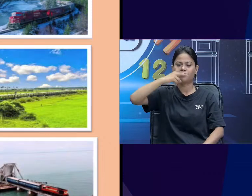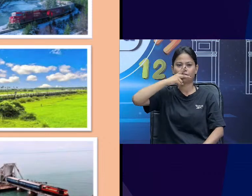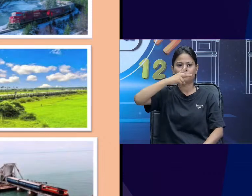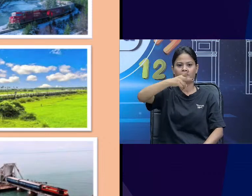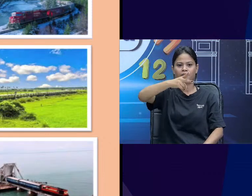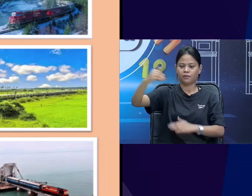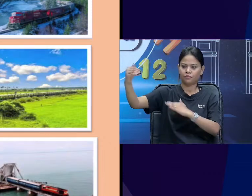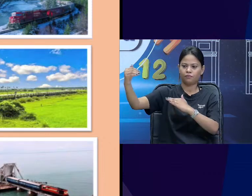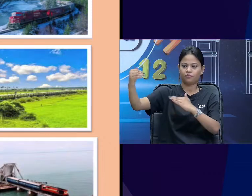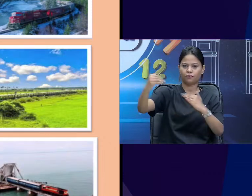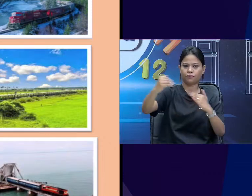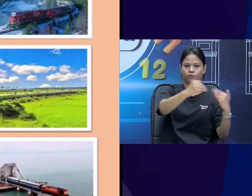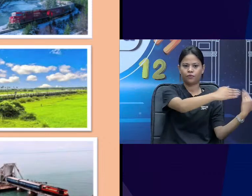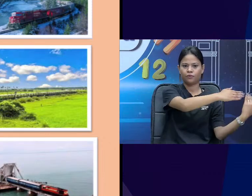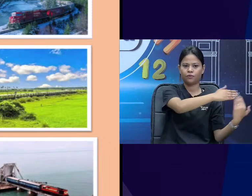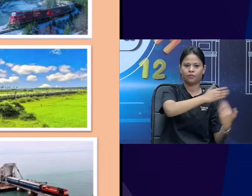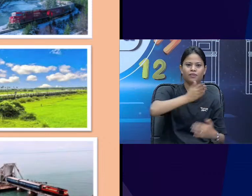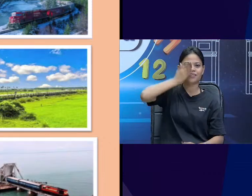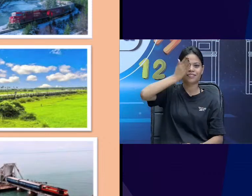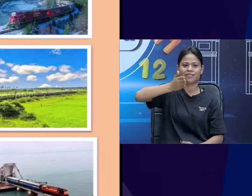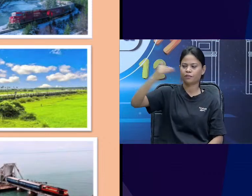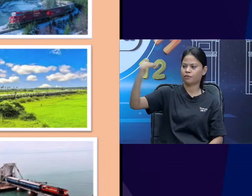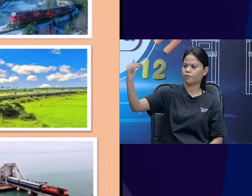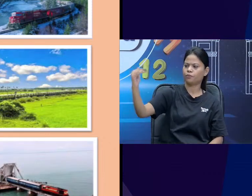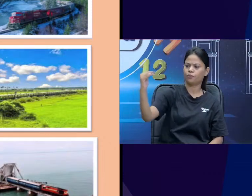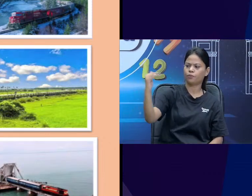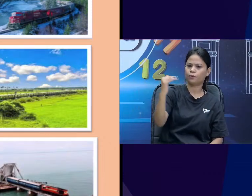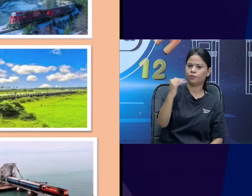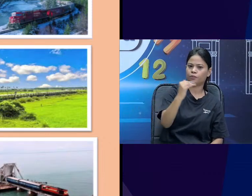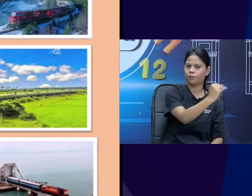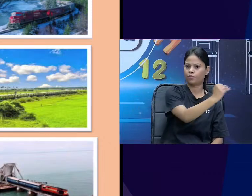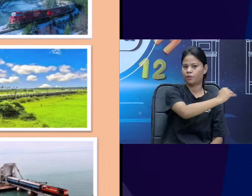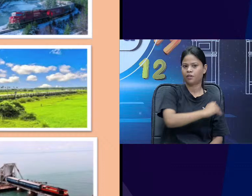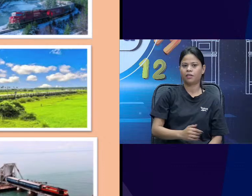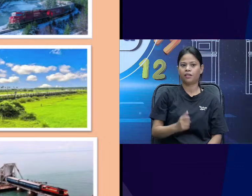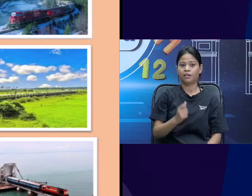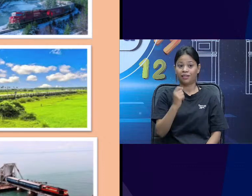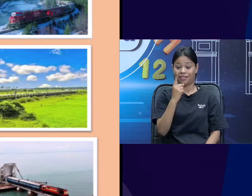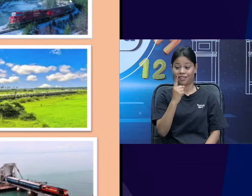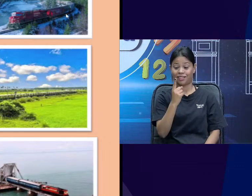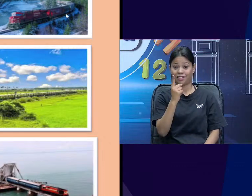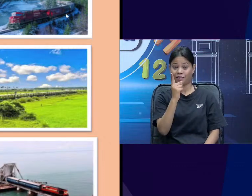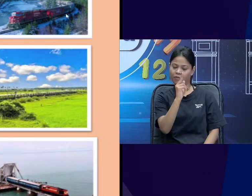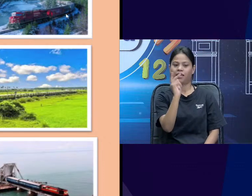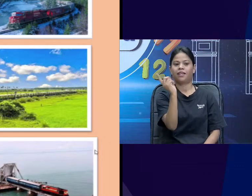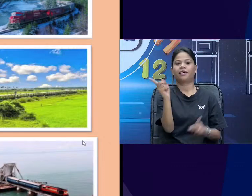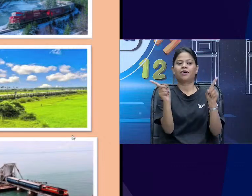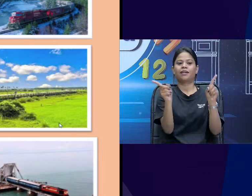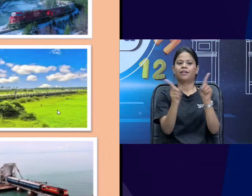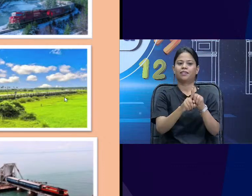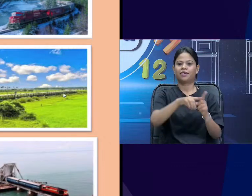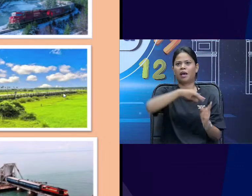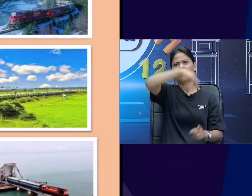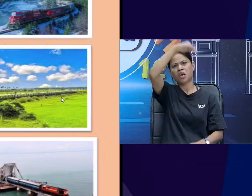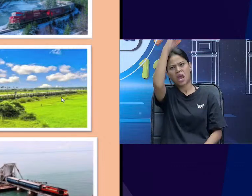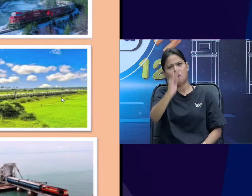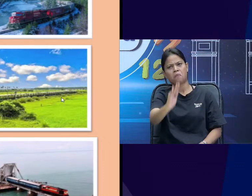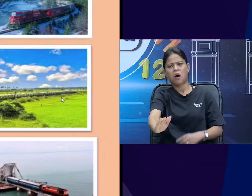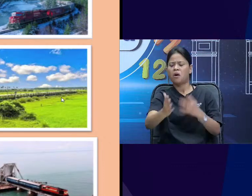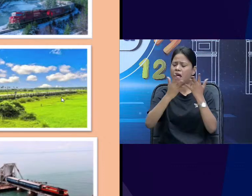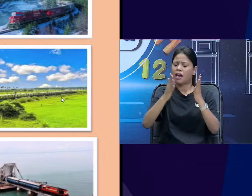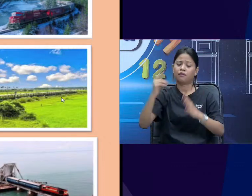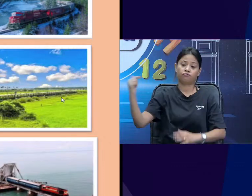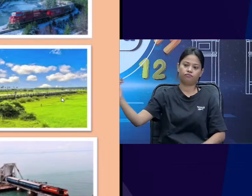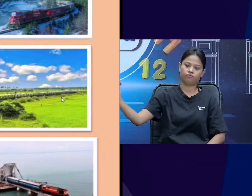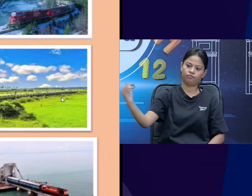passes by or passes through the mountains. Okay. Then over the plains. In the next, over the plains means over